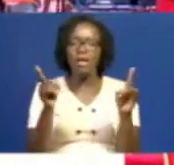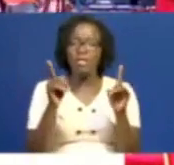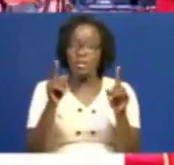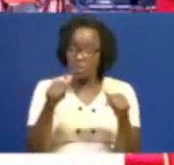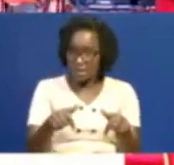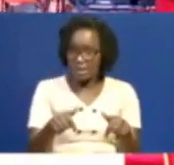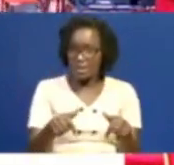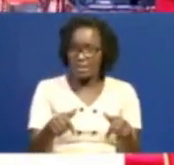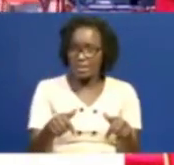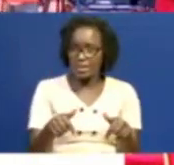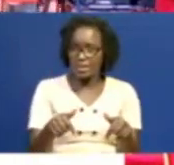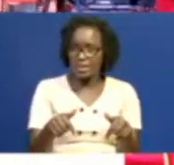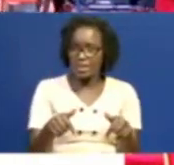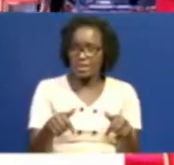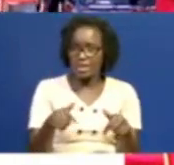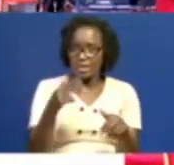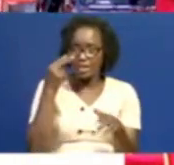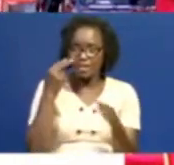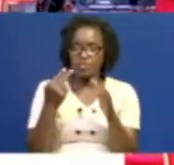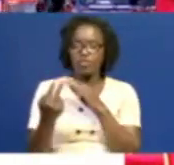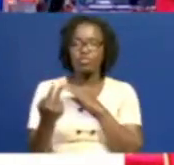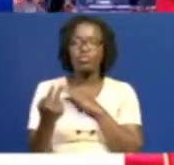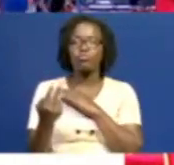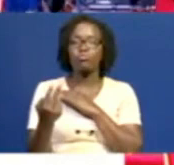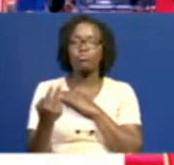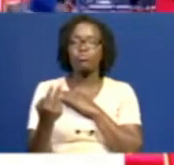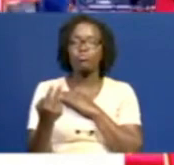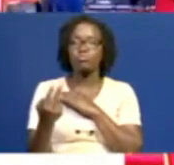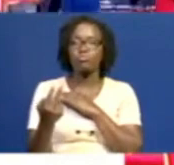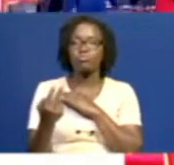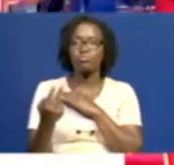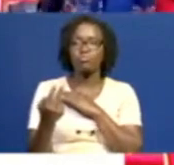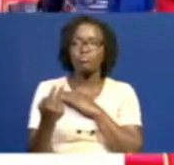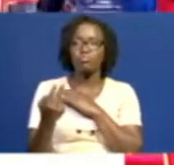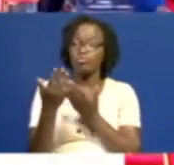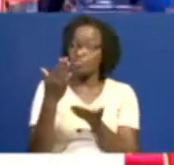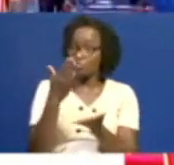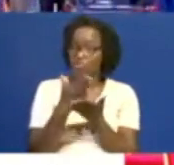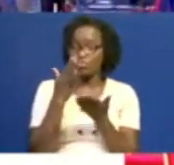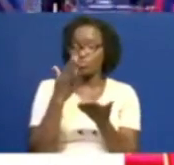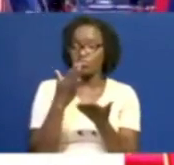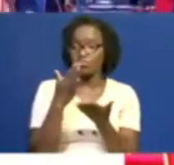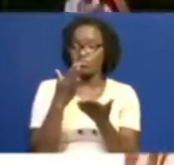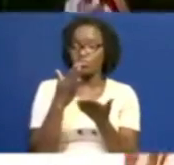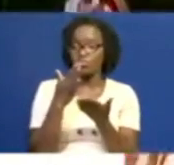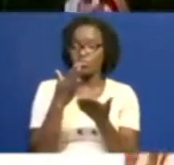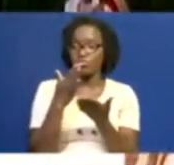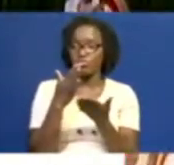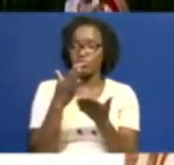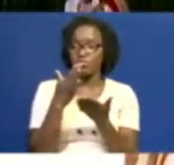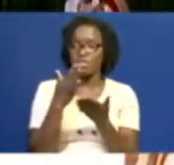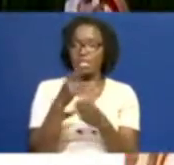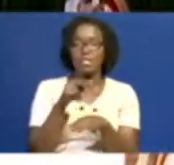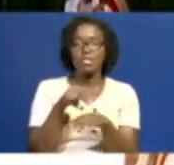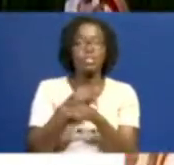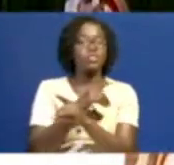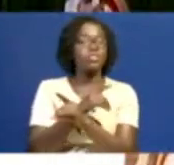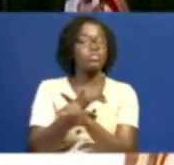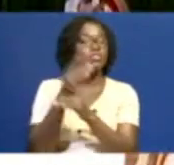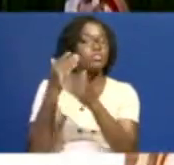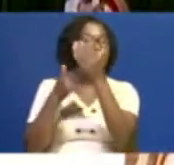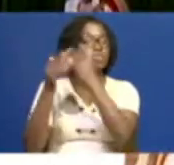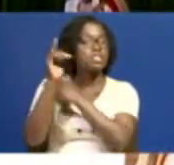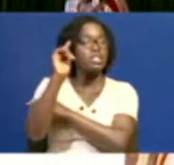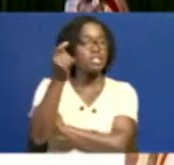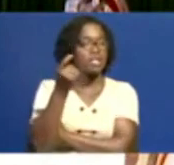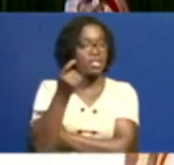today, that vision has come to its fruition. For the National Defense University